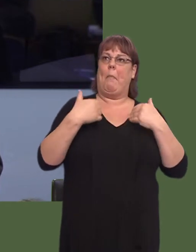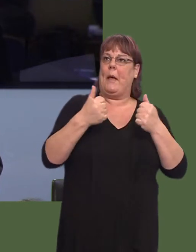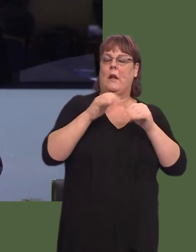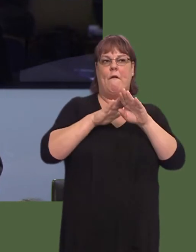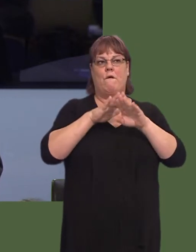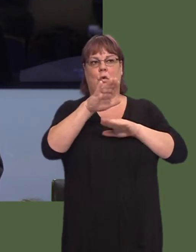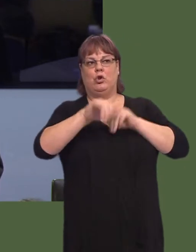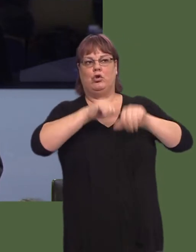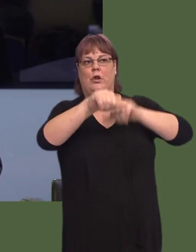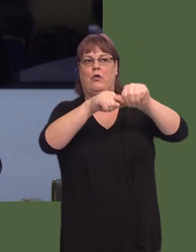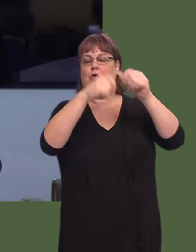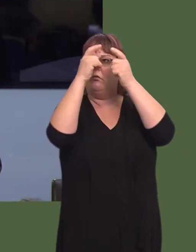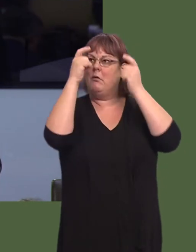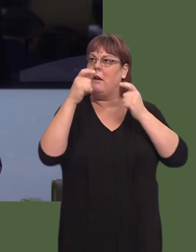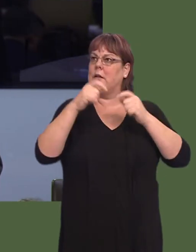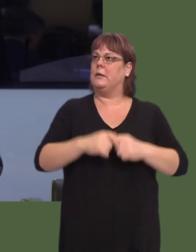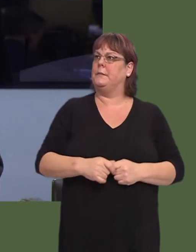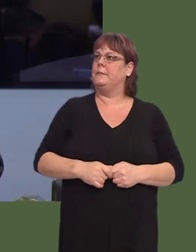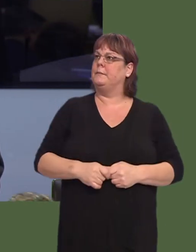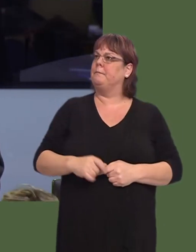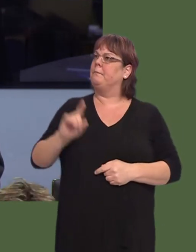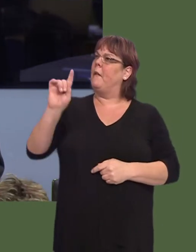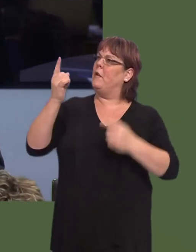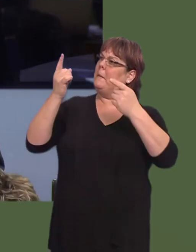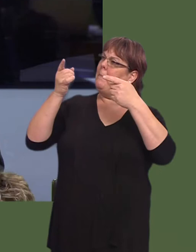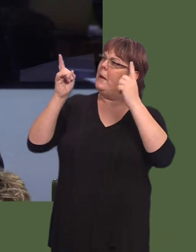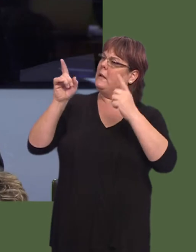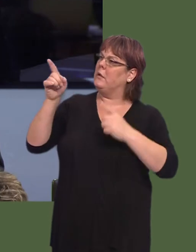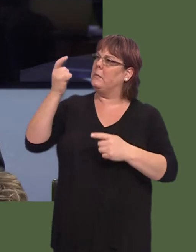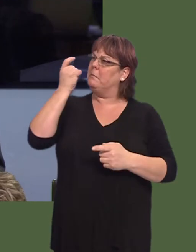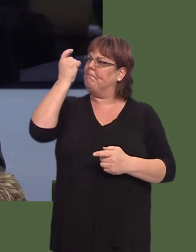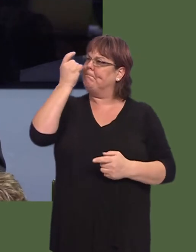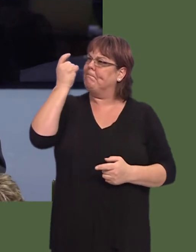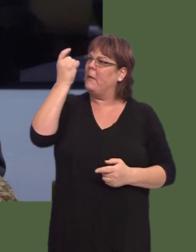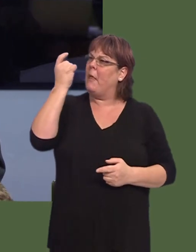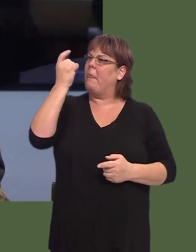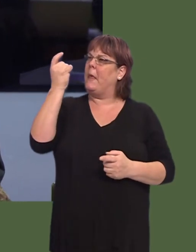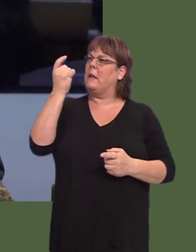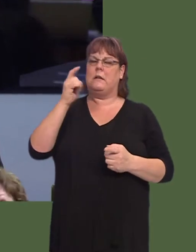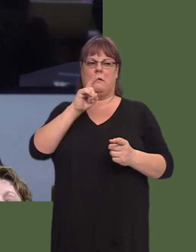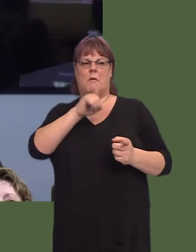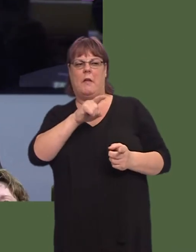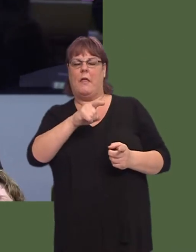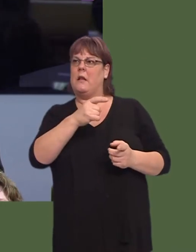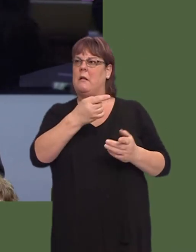of Future Generation Acts. What message does the First Minister think this cuts in funding sends